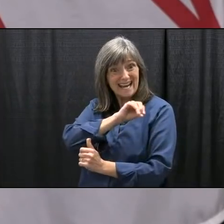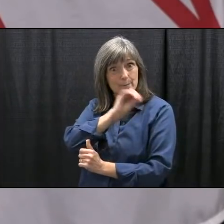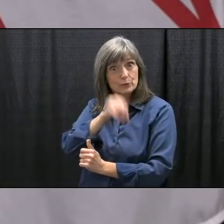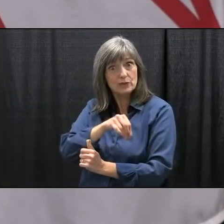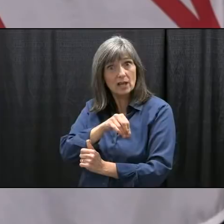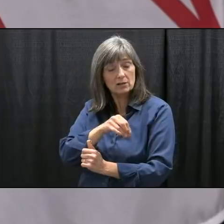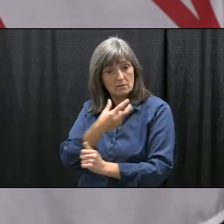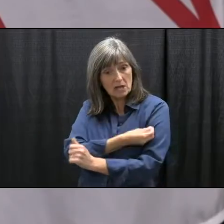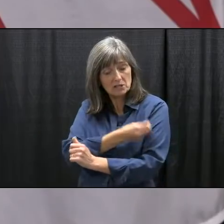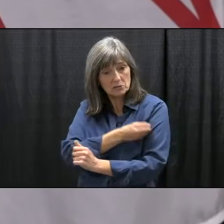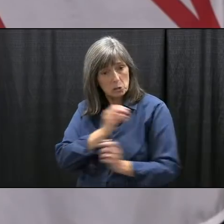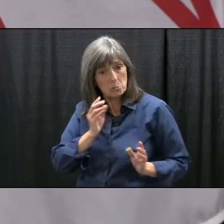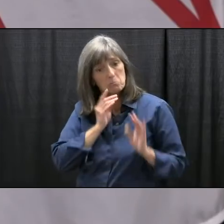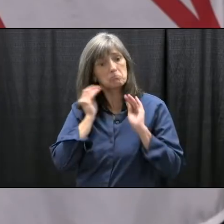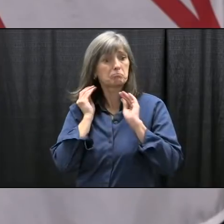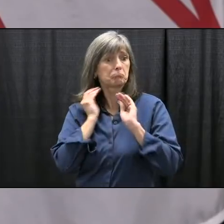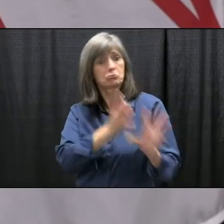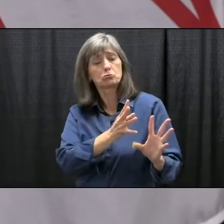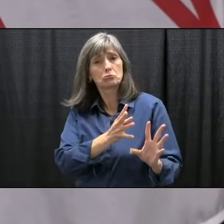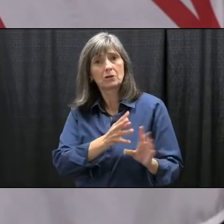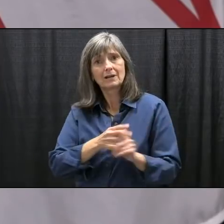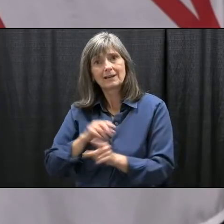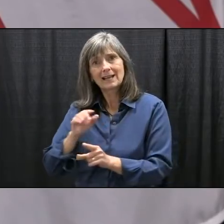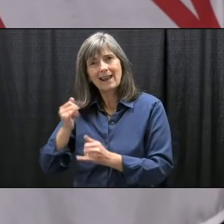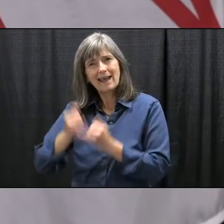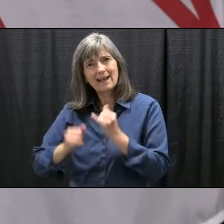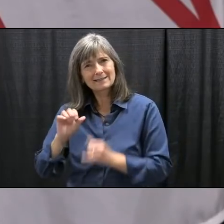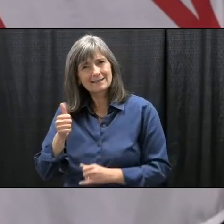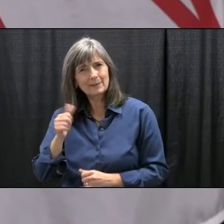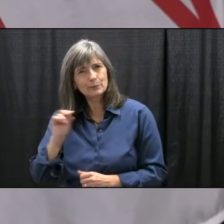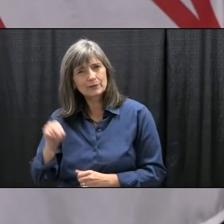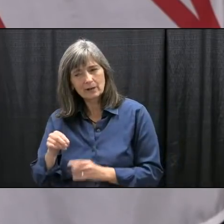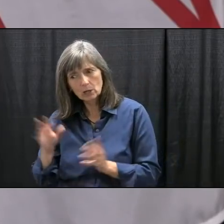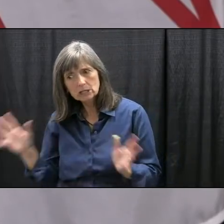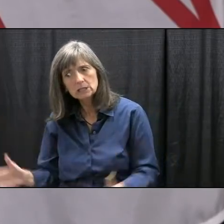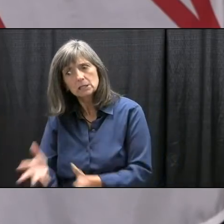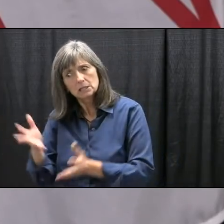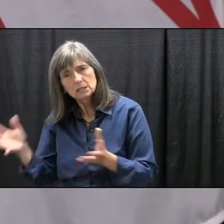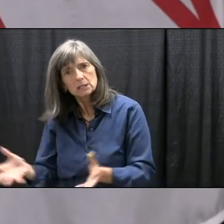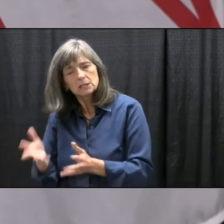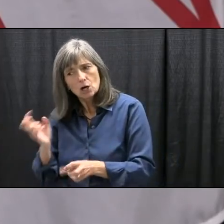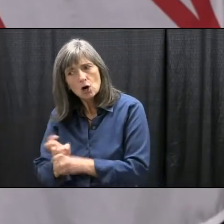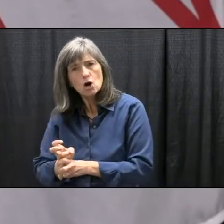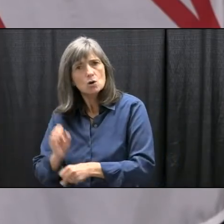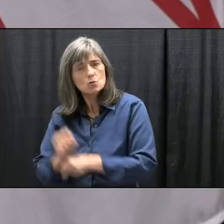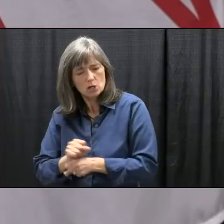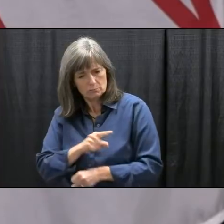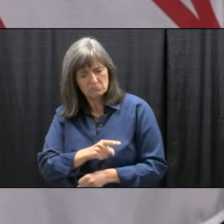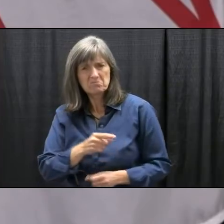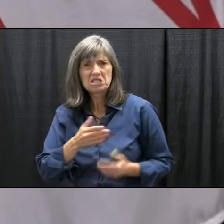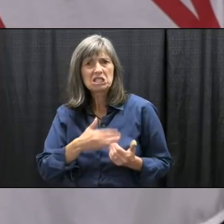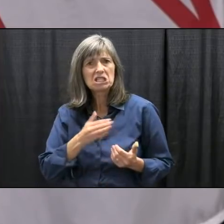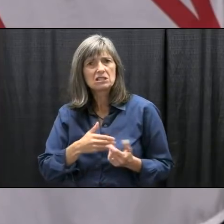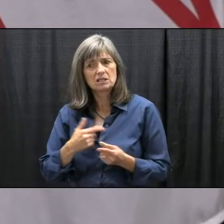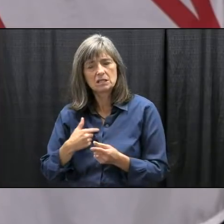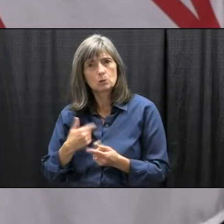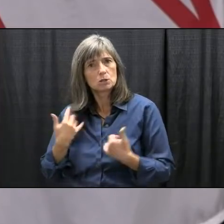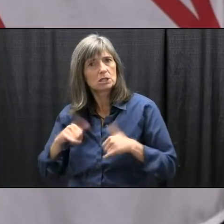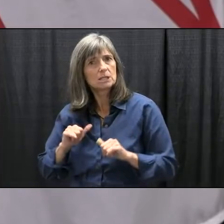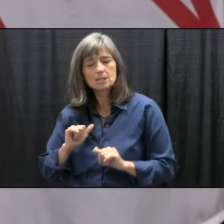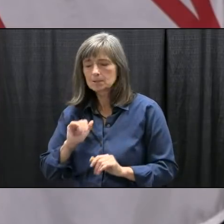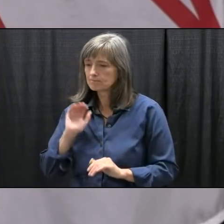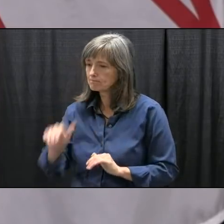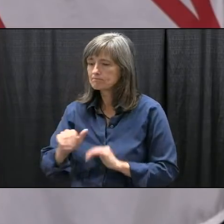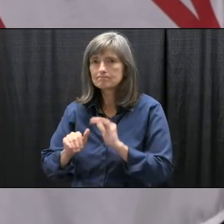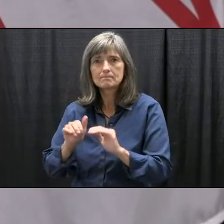is the long end of the tail, and we are determined to leave no stone unturned. We have